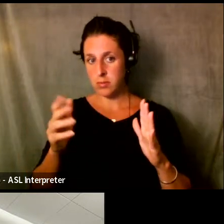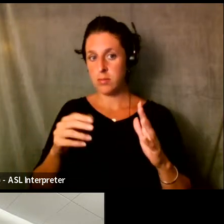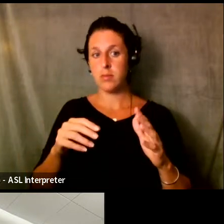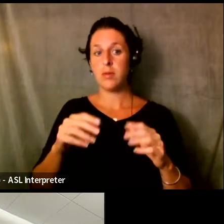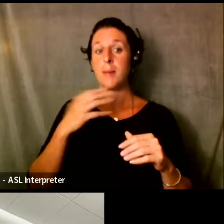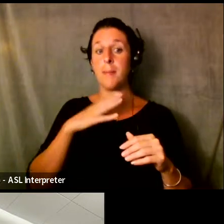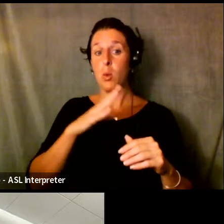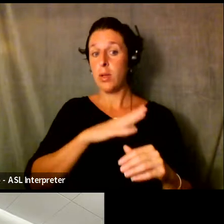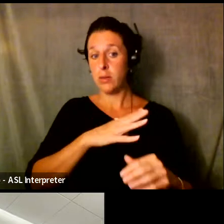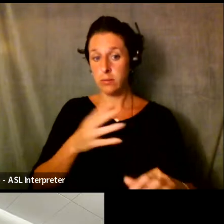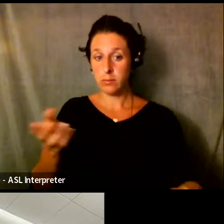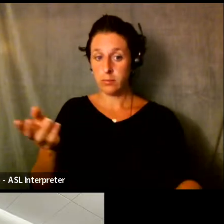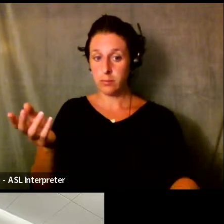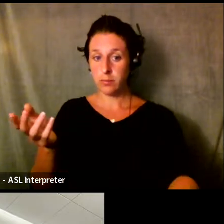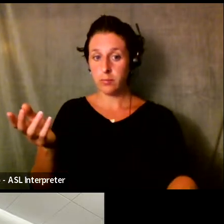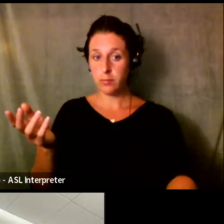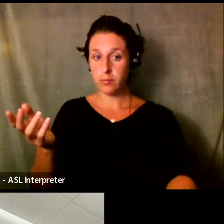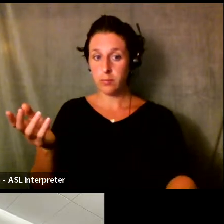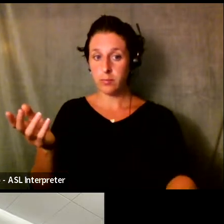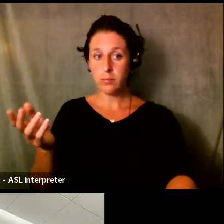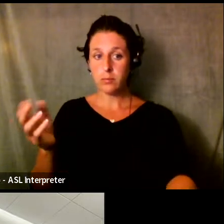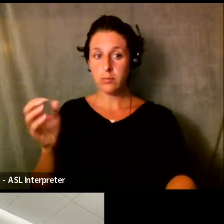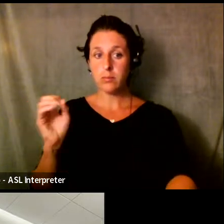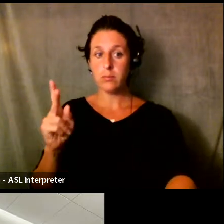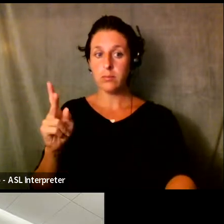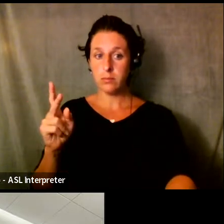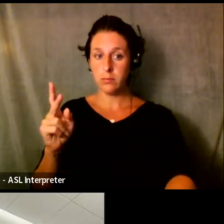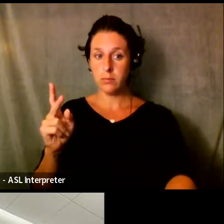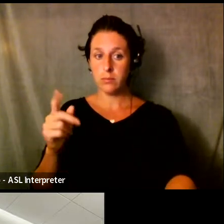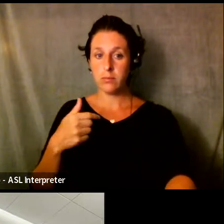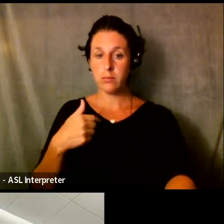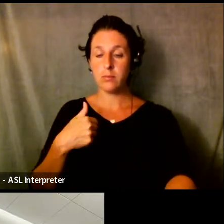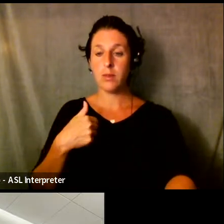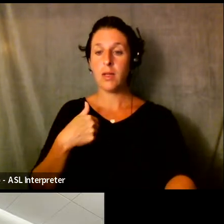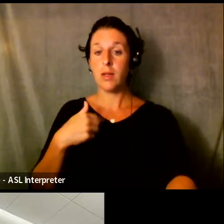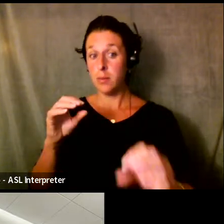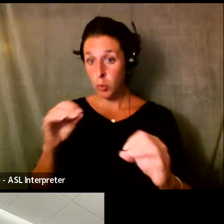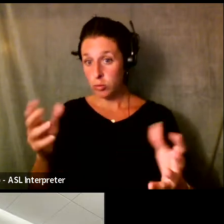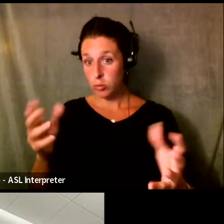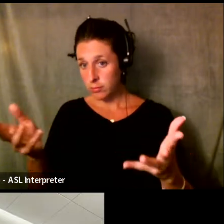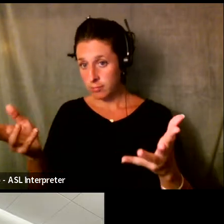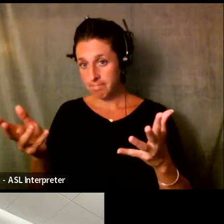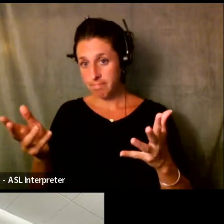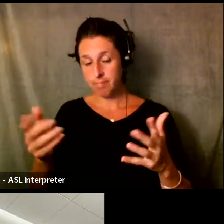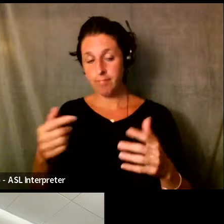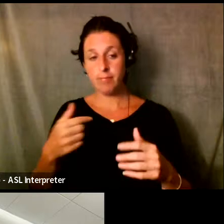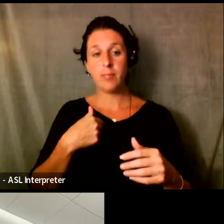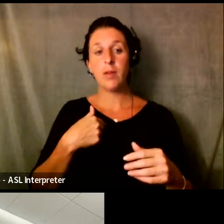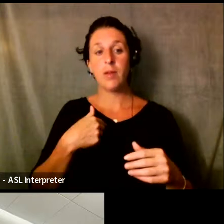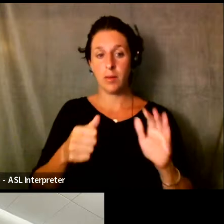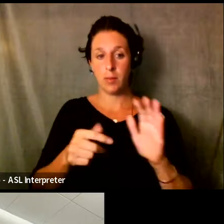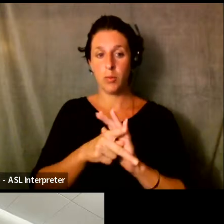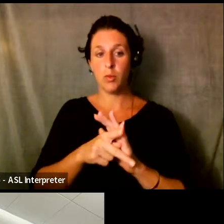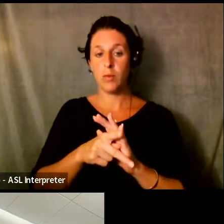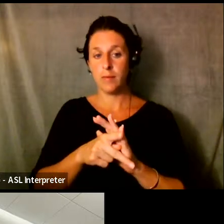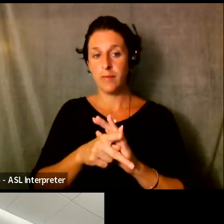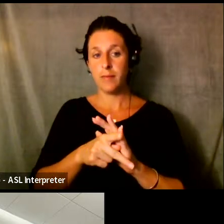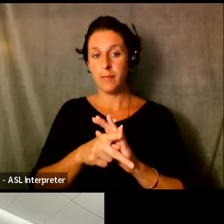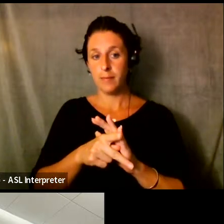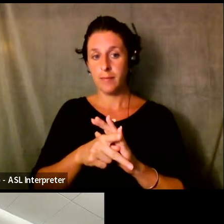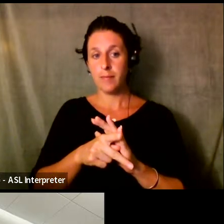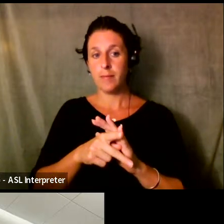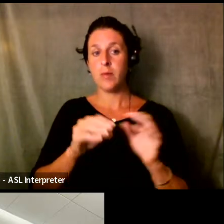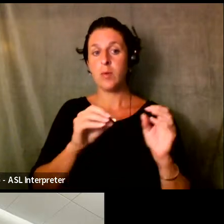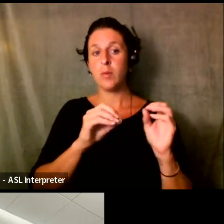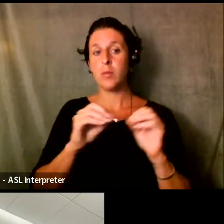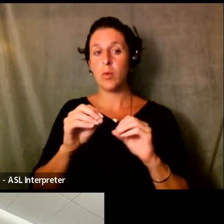board? Okay, I will entertain a motion. I move to approve. Okay, we have a This